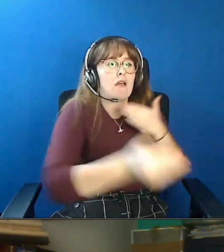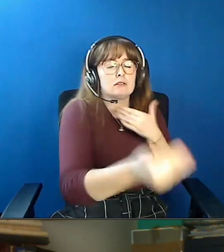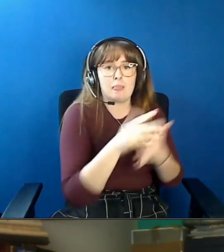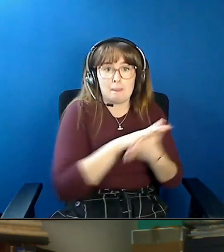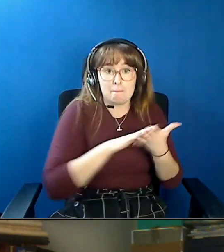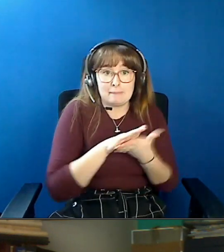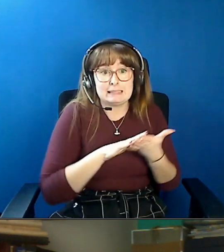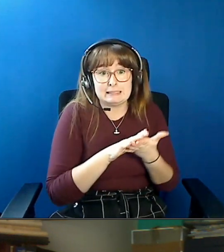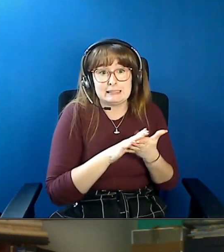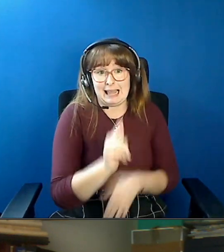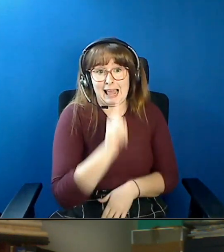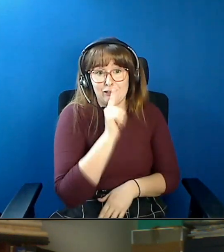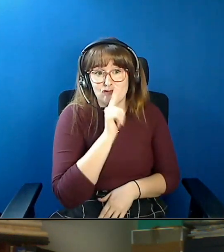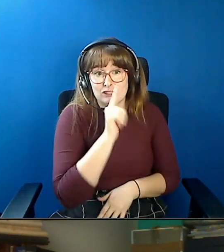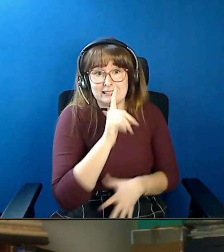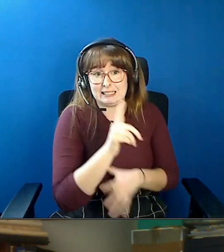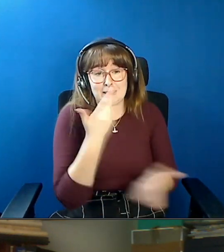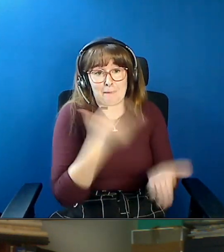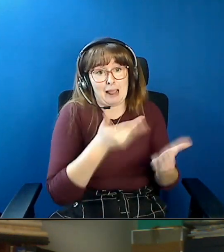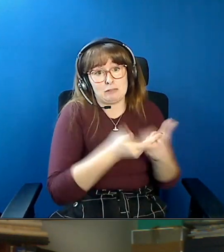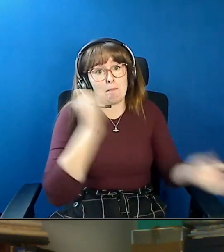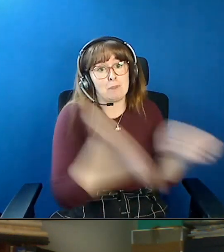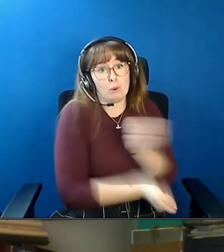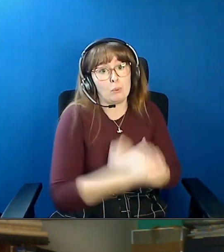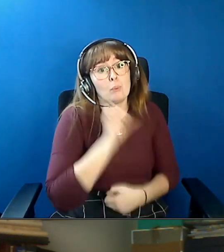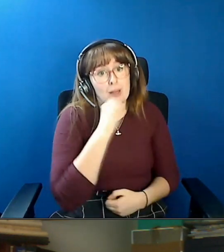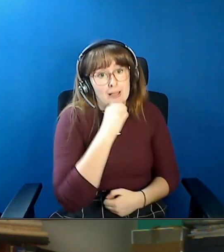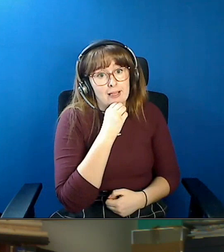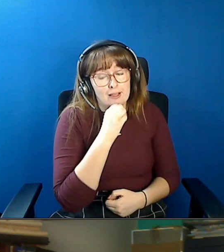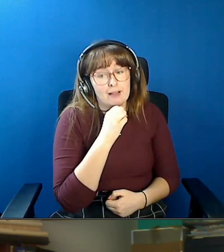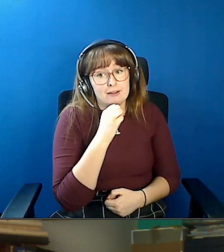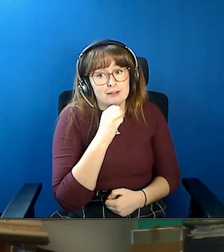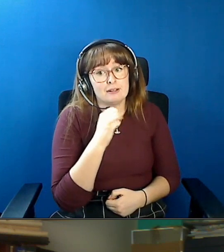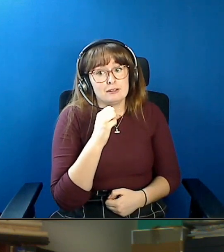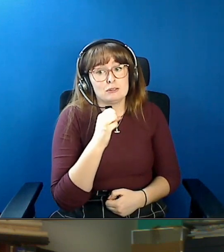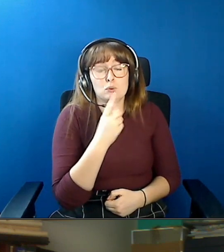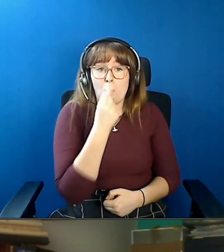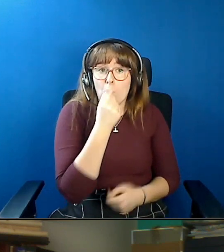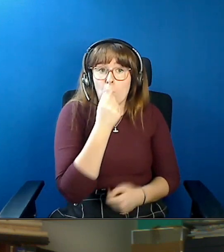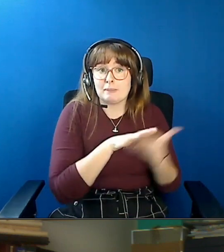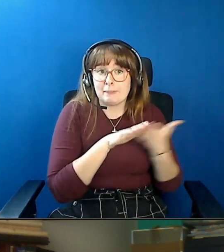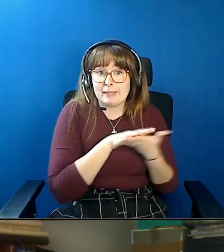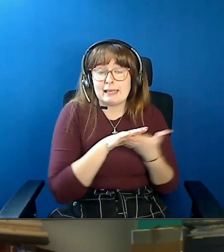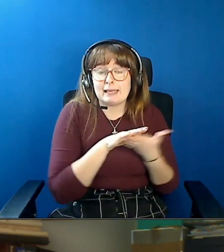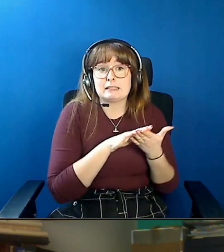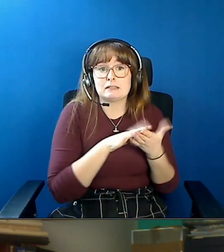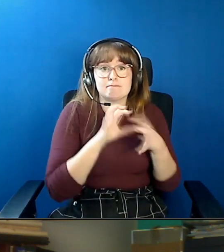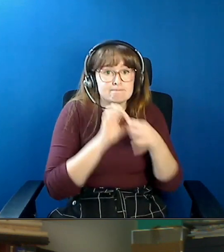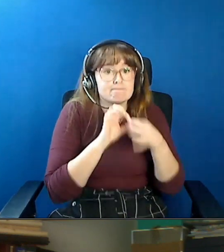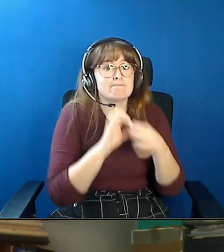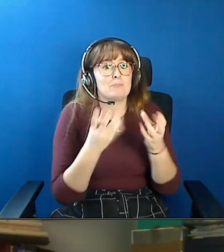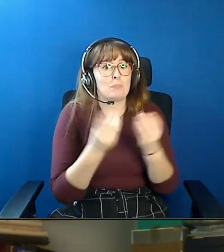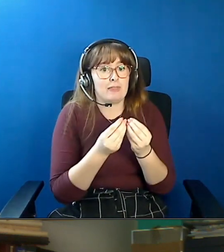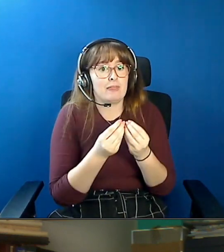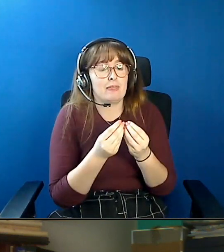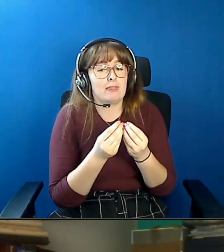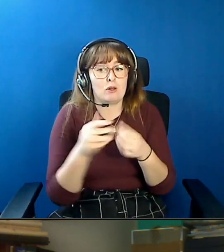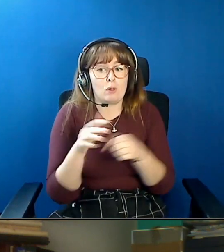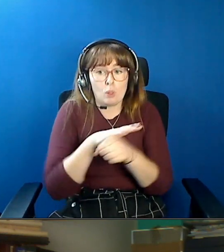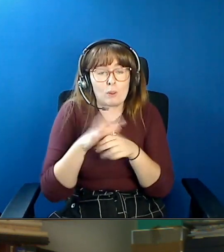change the electricity demand in that area, which therefore might require collaboration with the local DNO